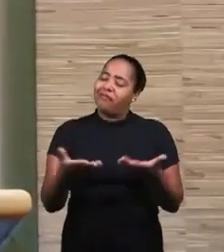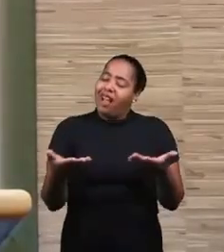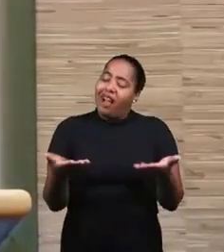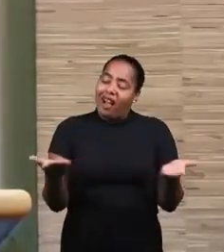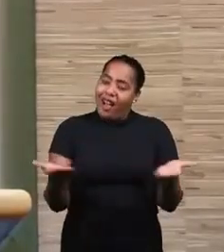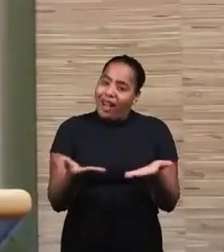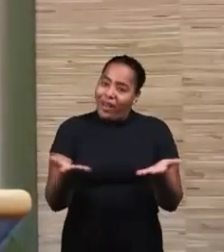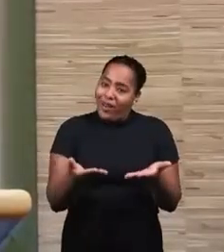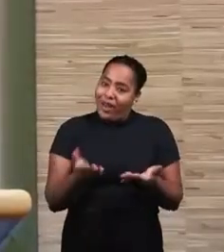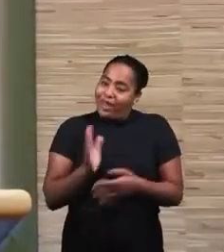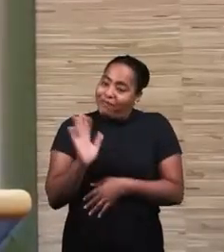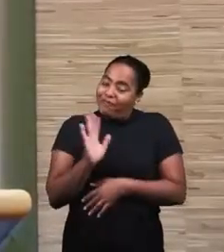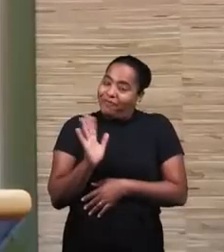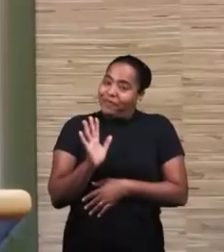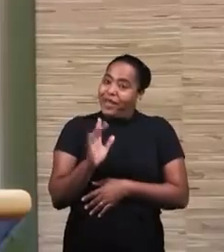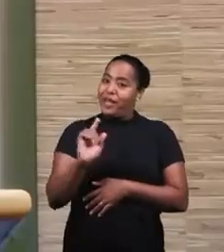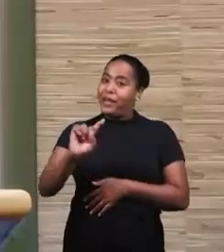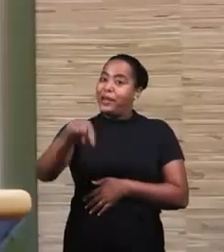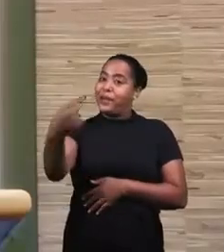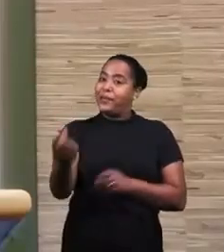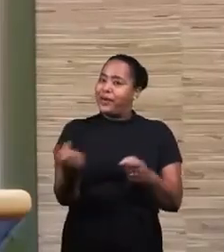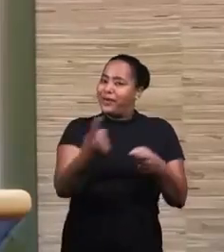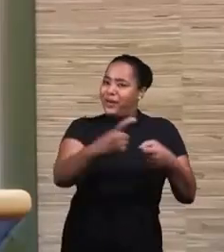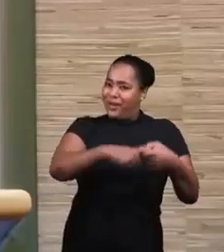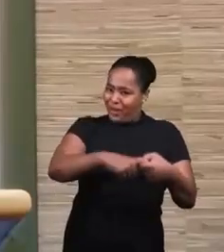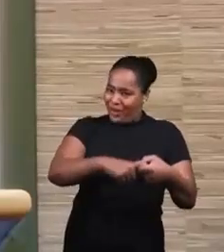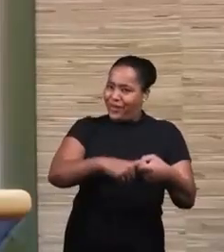moments to begin our Sunday Bible school.